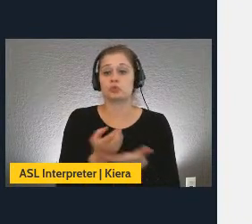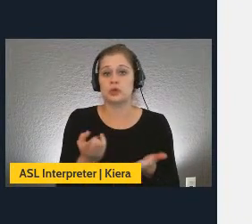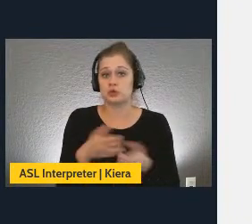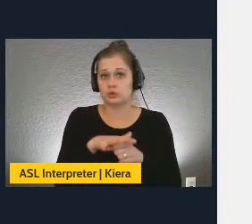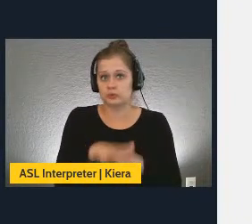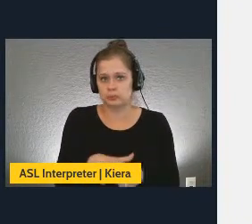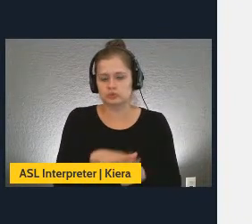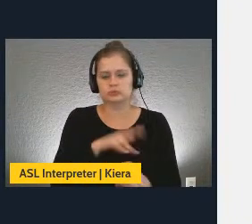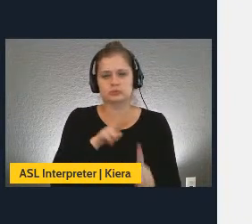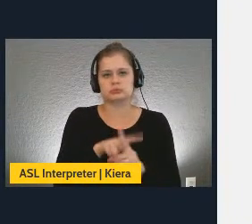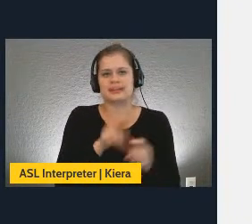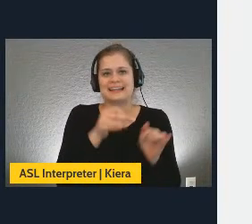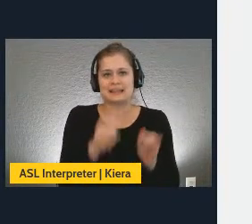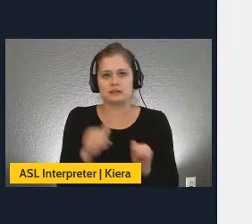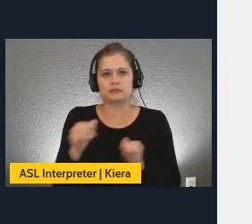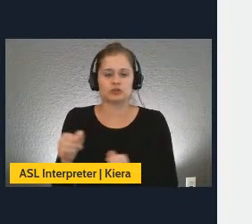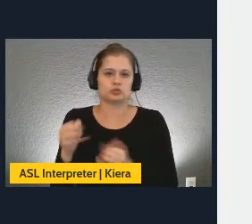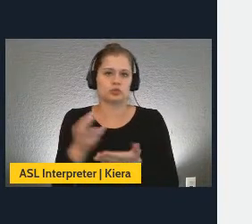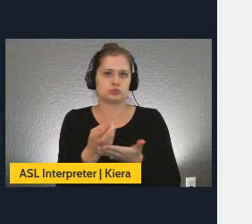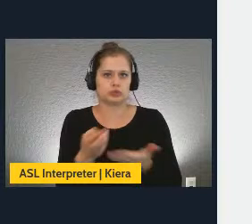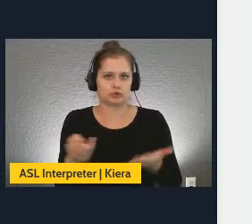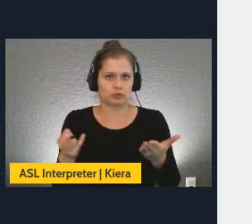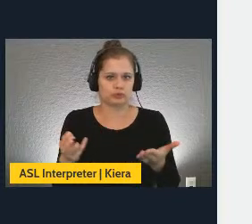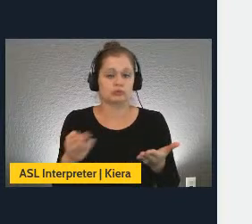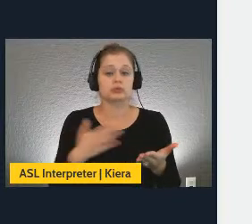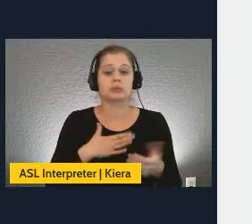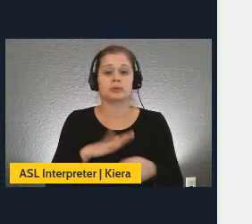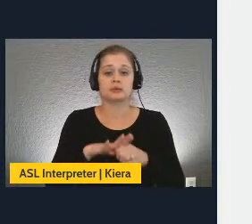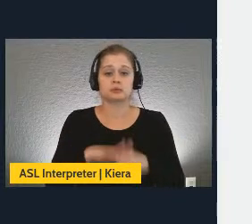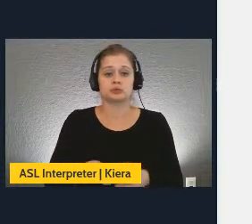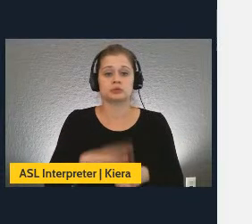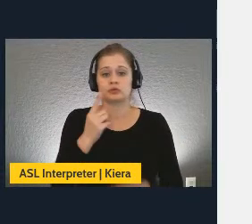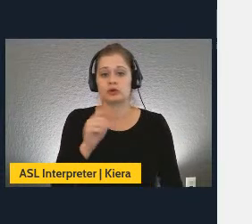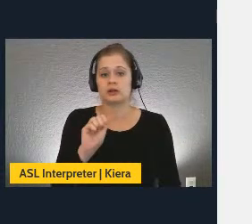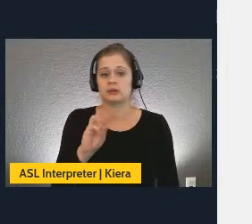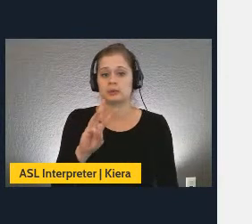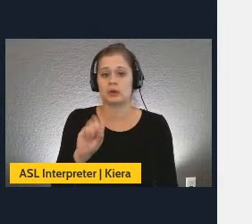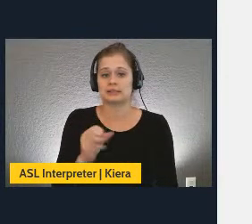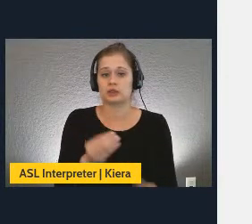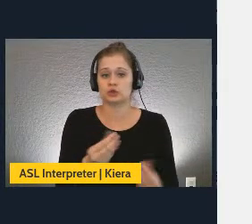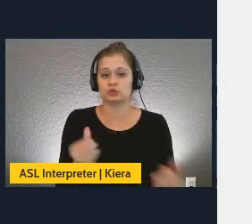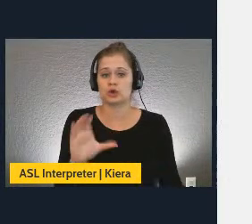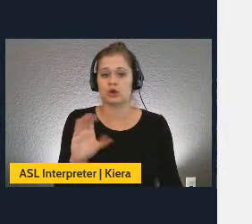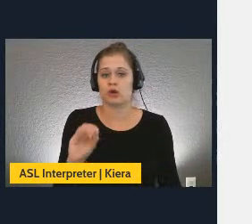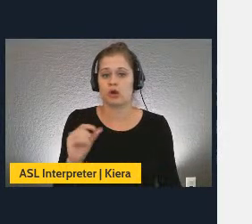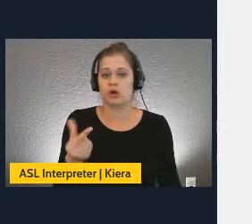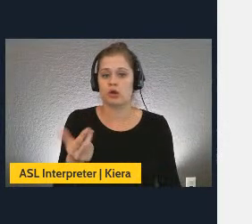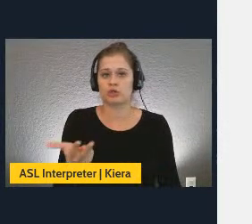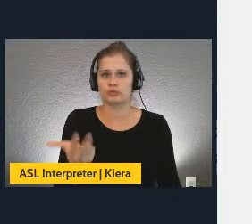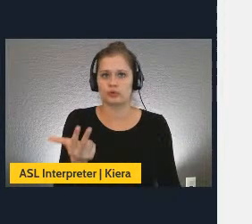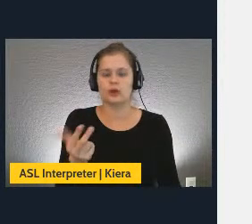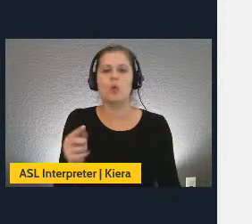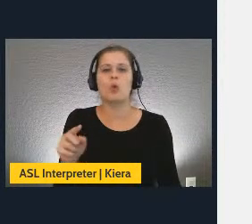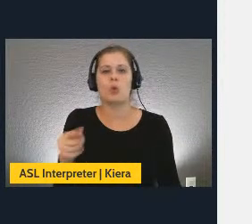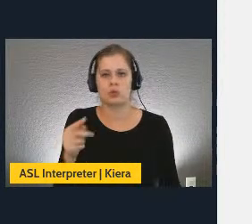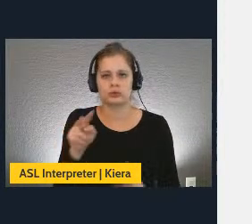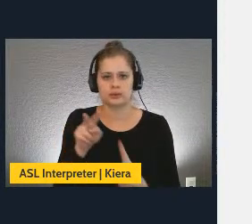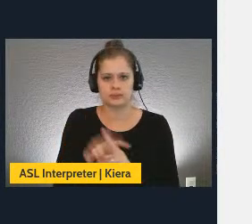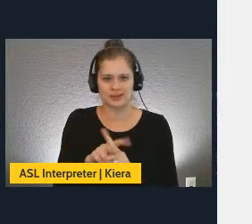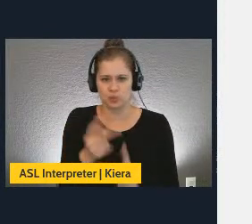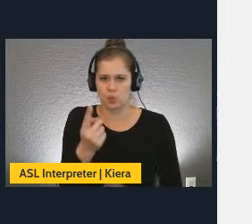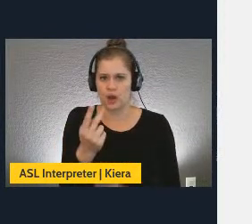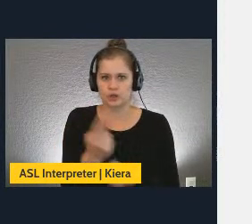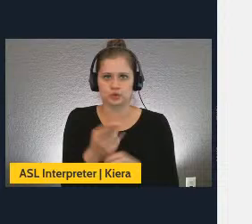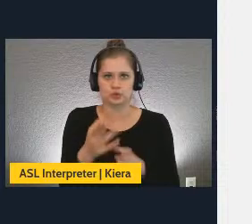stack. So my suppression for AWS Solutions Cog3 is only applied to this particular user pool, because that's